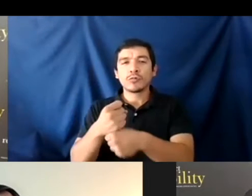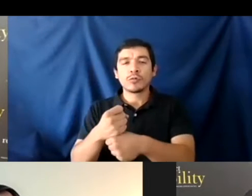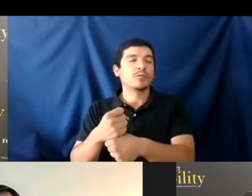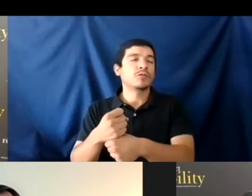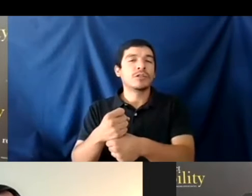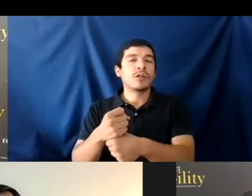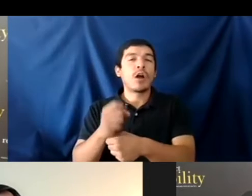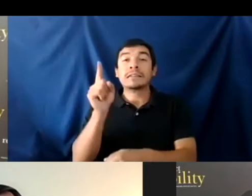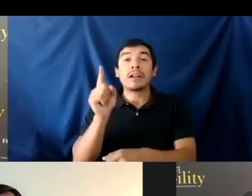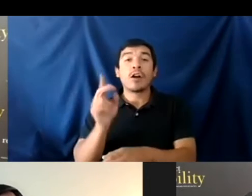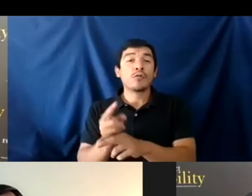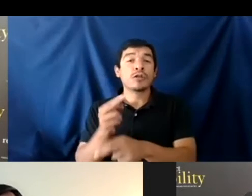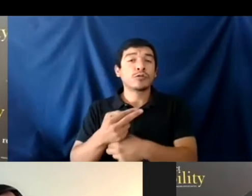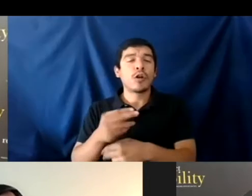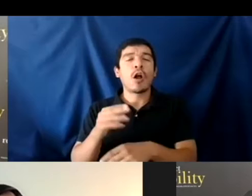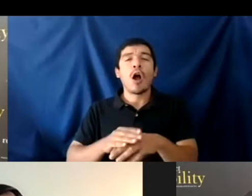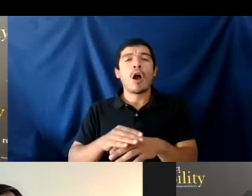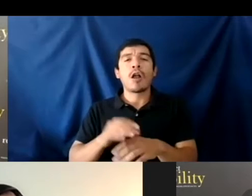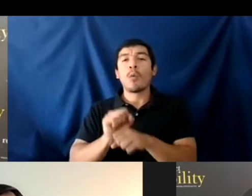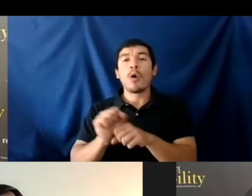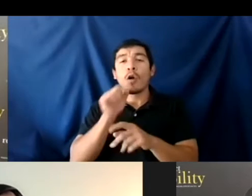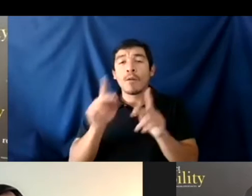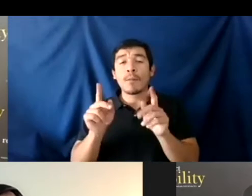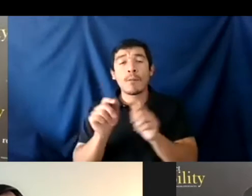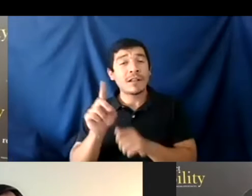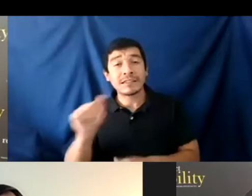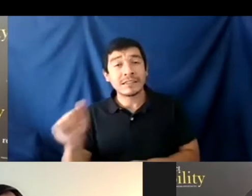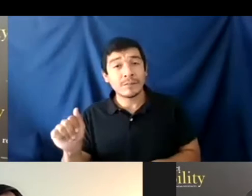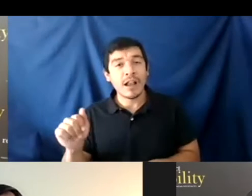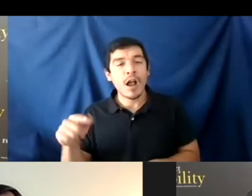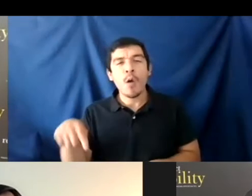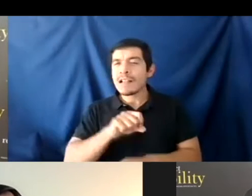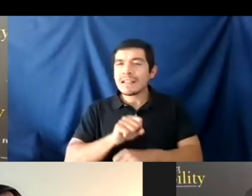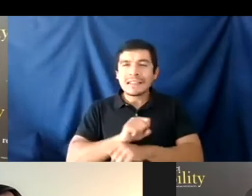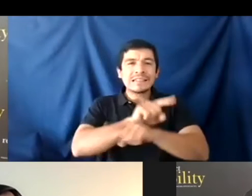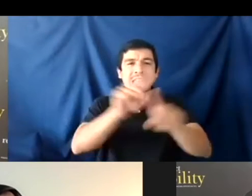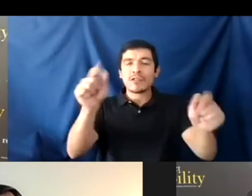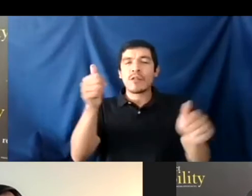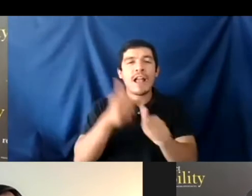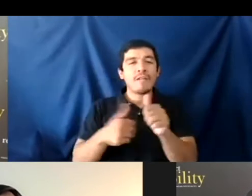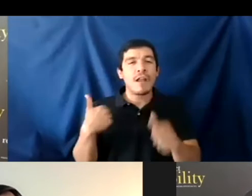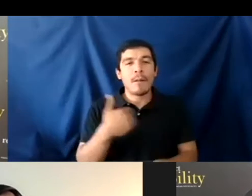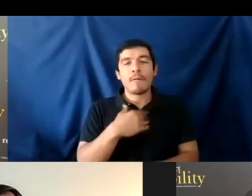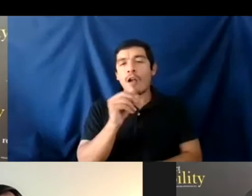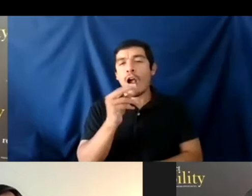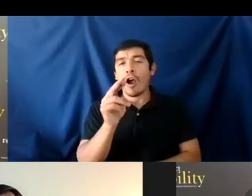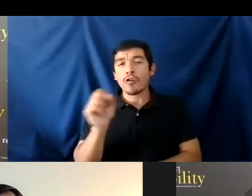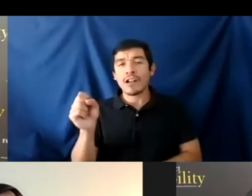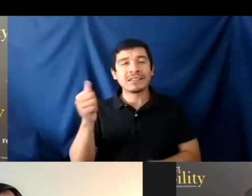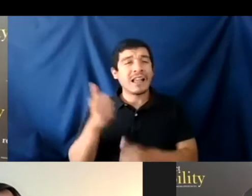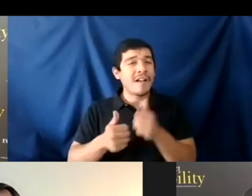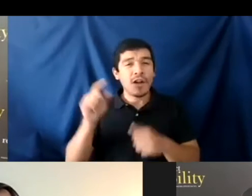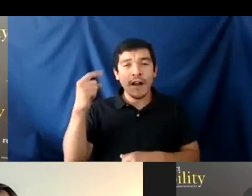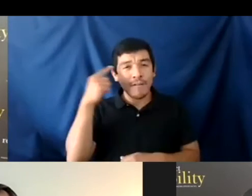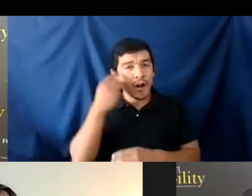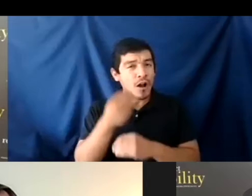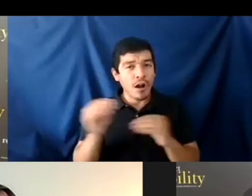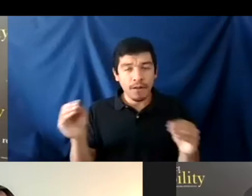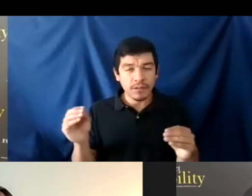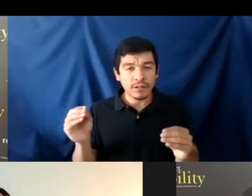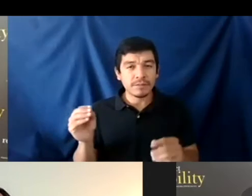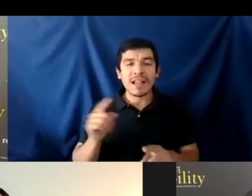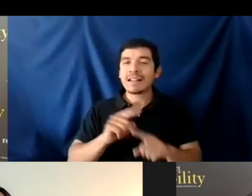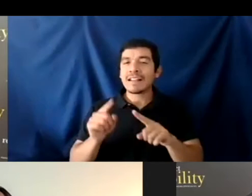single resources on employment of people with disabilities. It was circulated to every member of Congress, every governor's office, various other